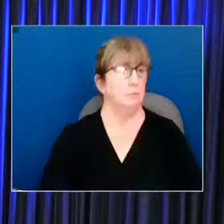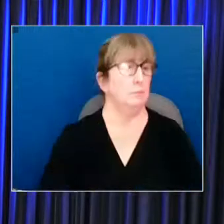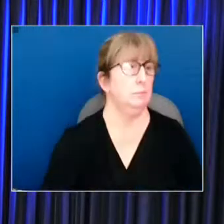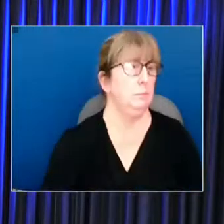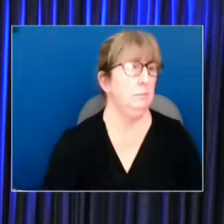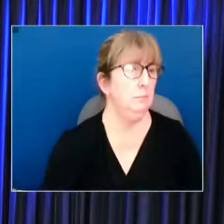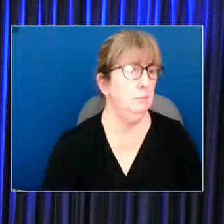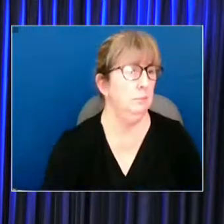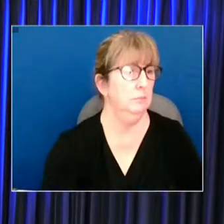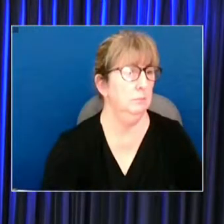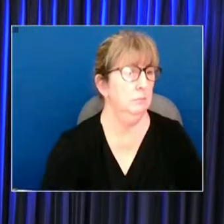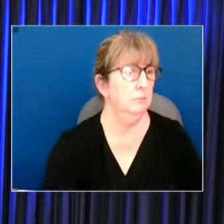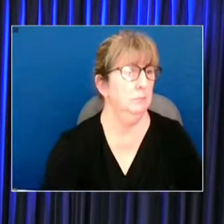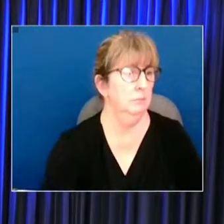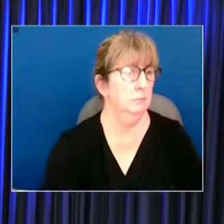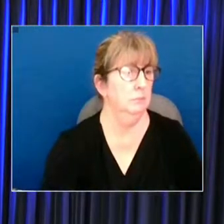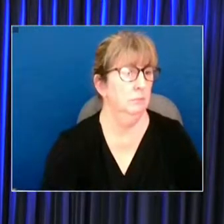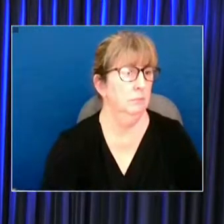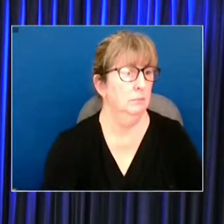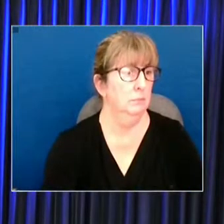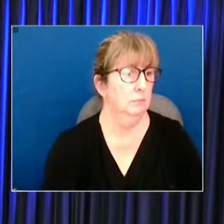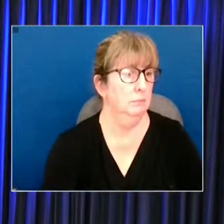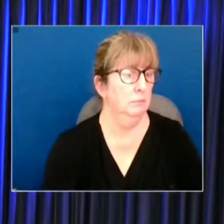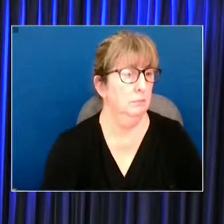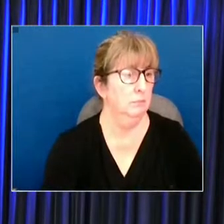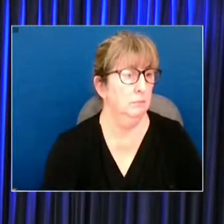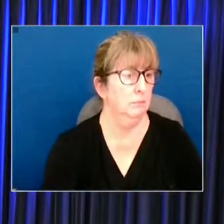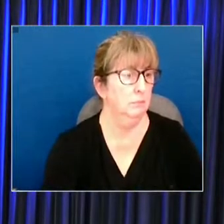Let me see. That's correct. Okay, But you let should me- be able to do that